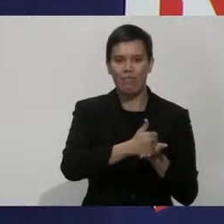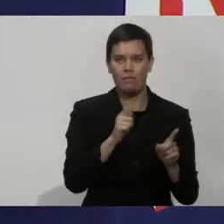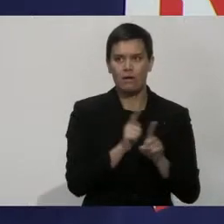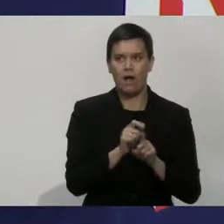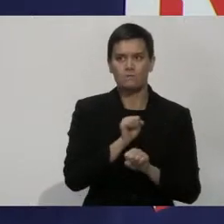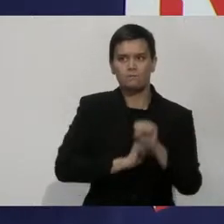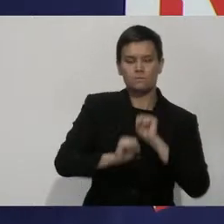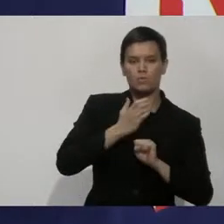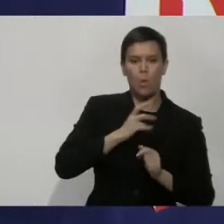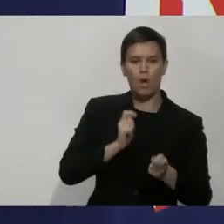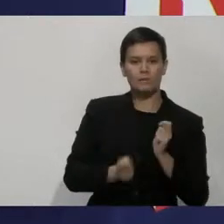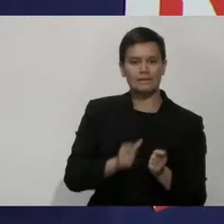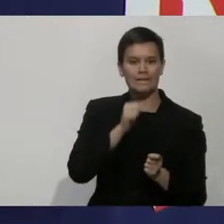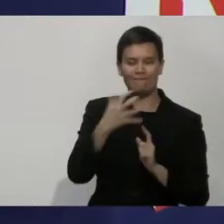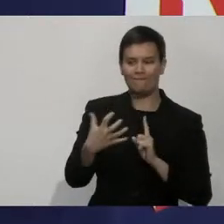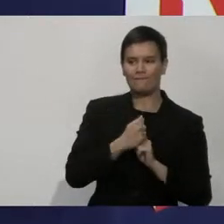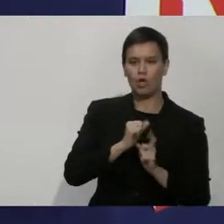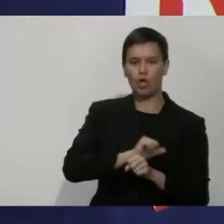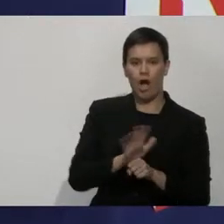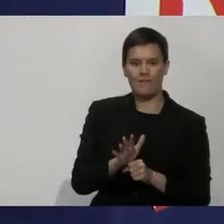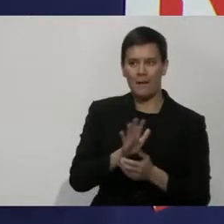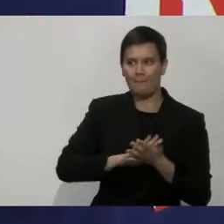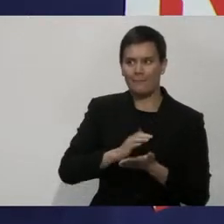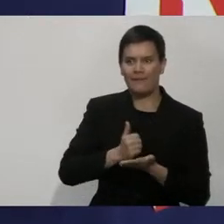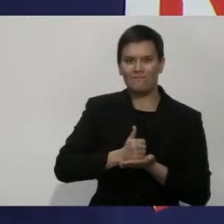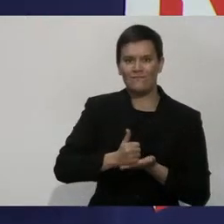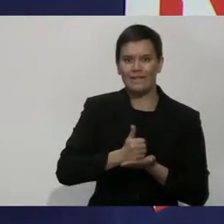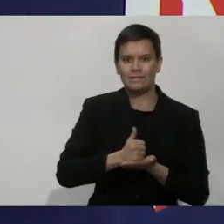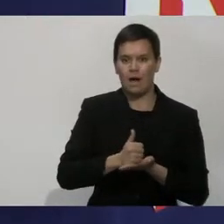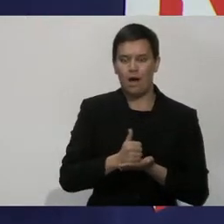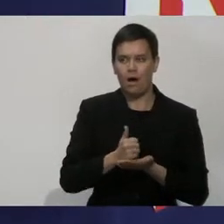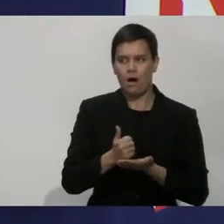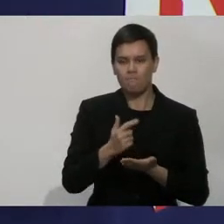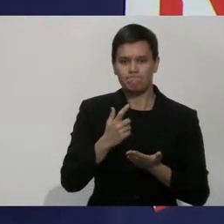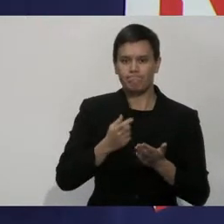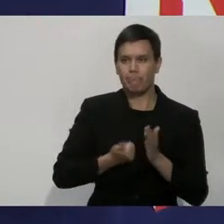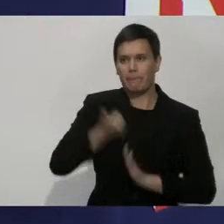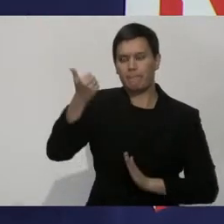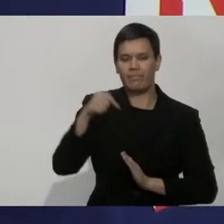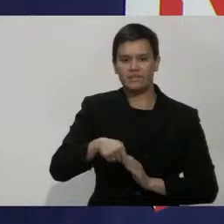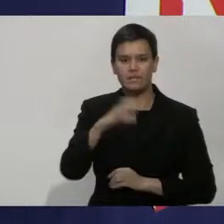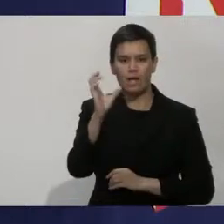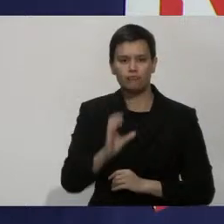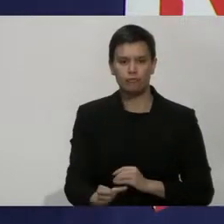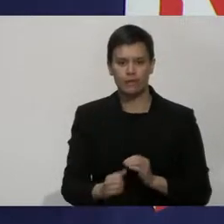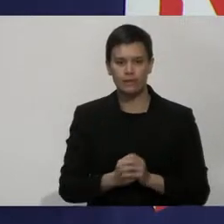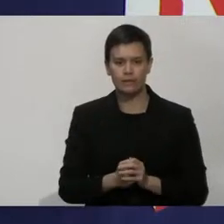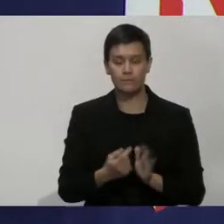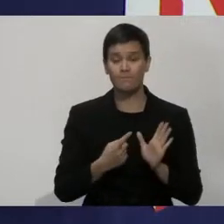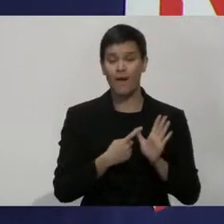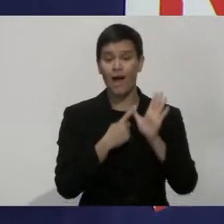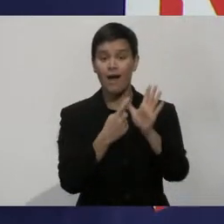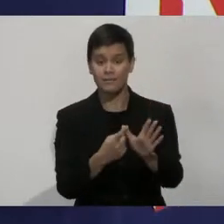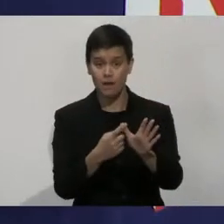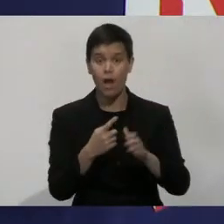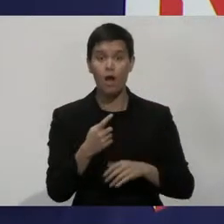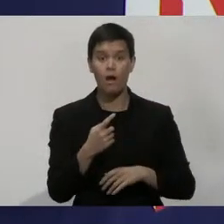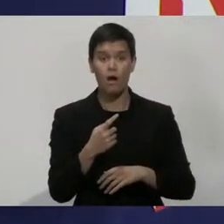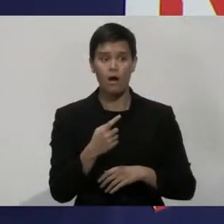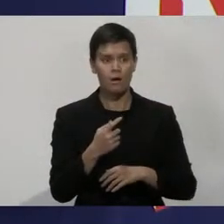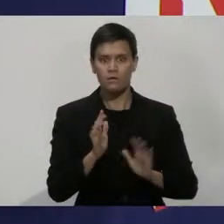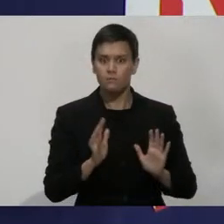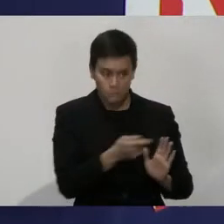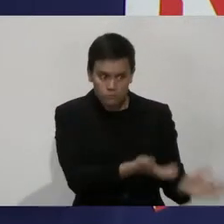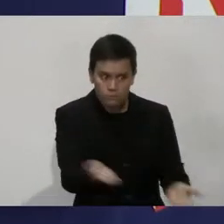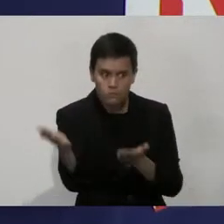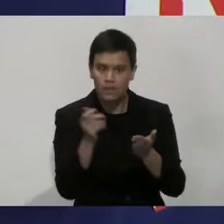the information collected through the COVID-19 testing process for other purposes, including for immigration purposes. We do not want people not to be getting